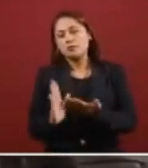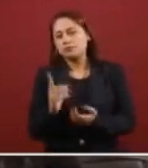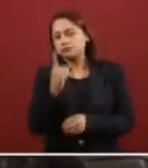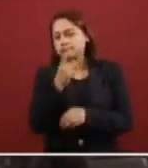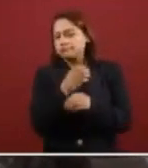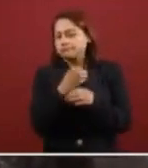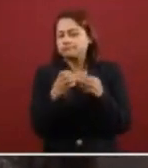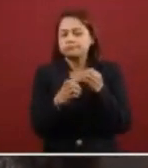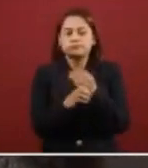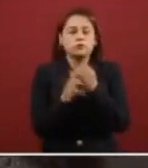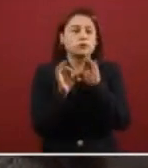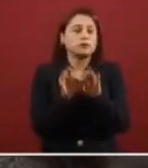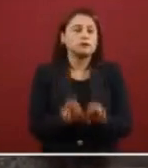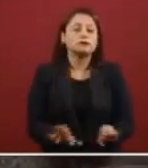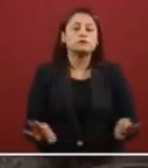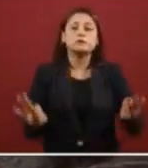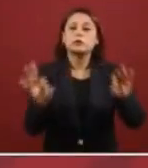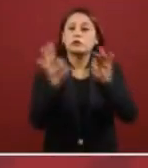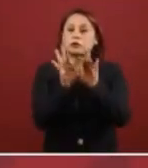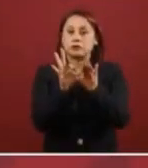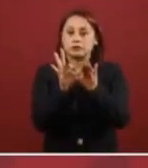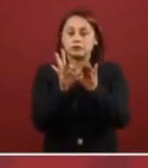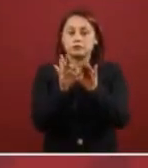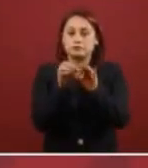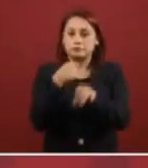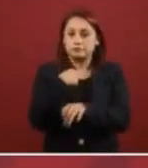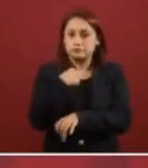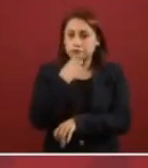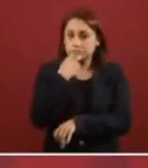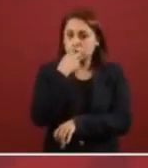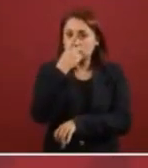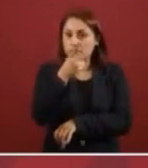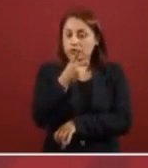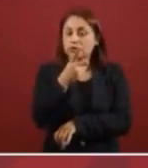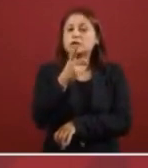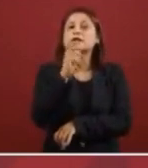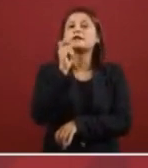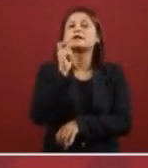si había punto final, that if there was a final point,